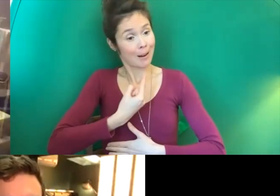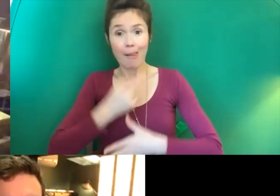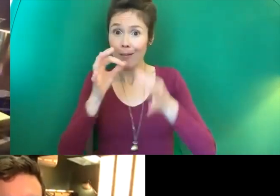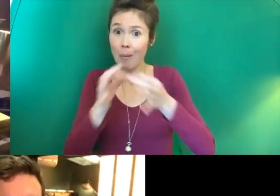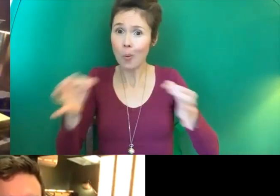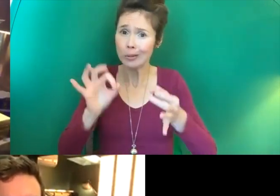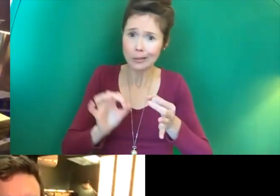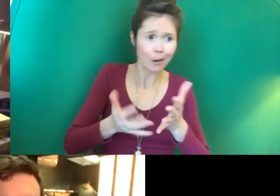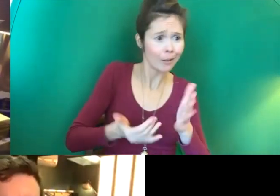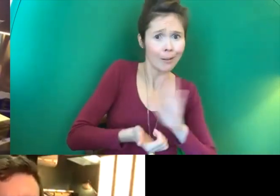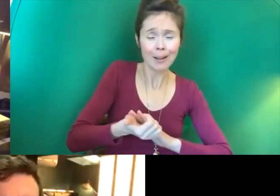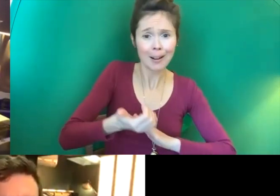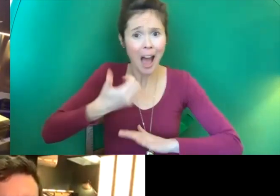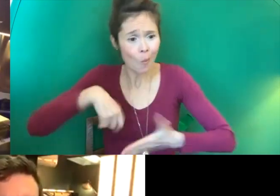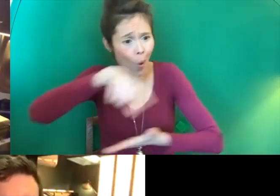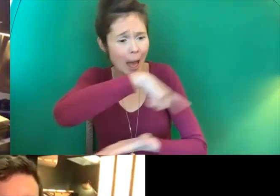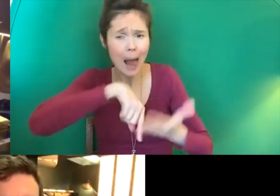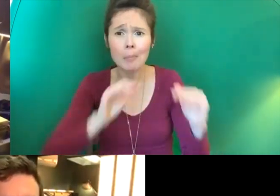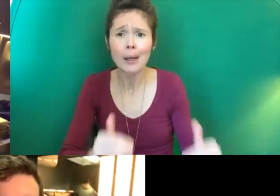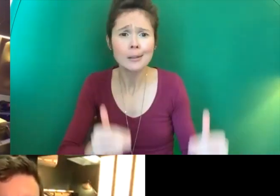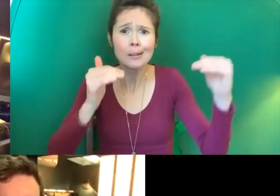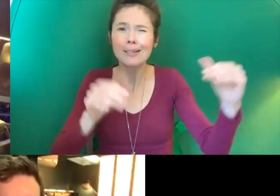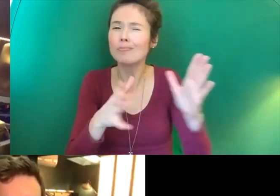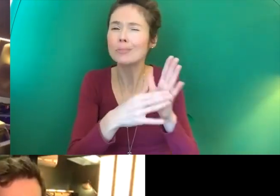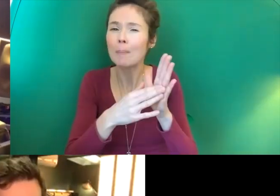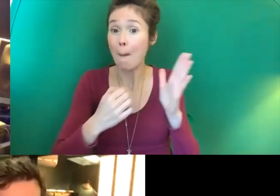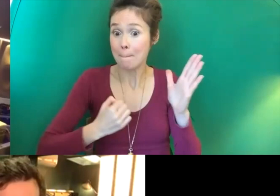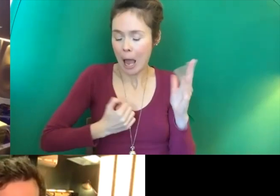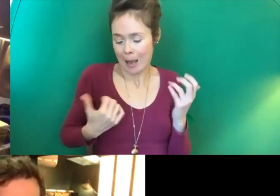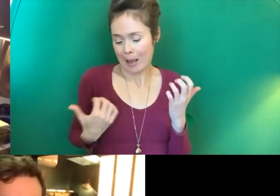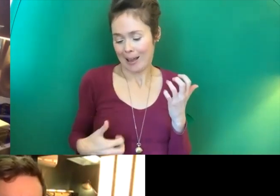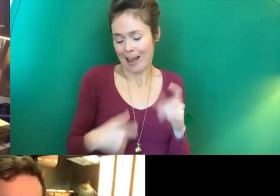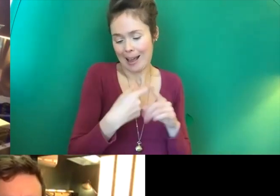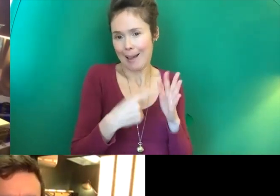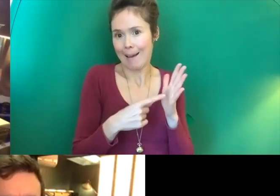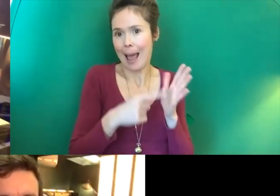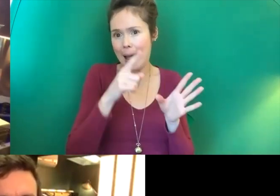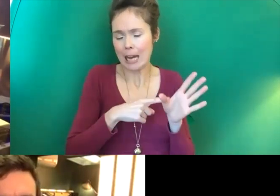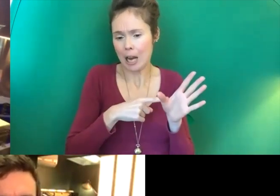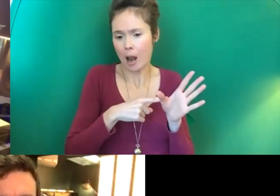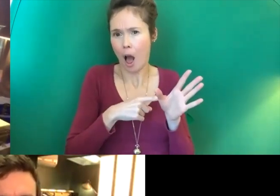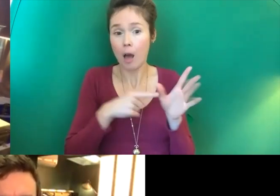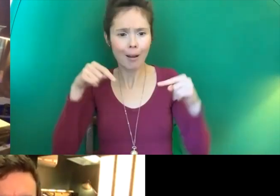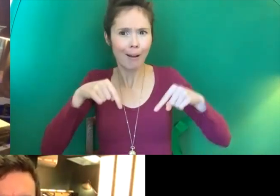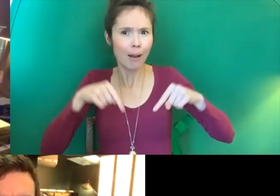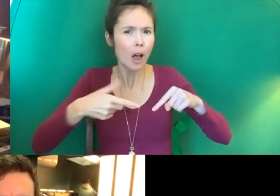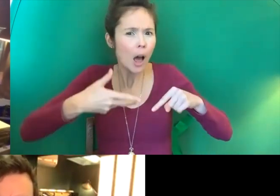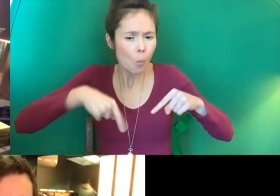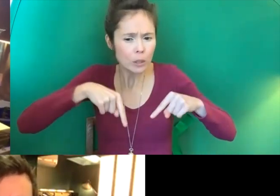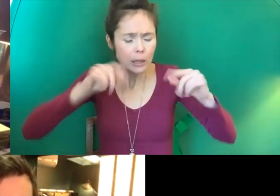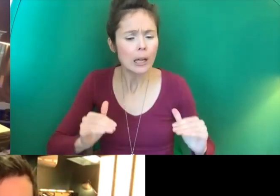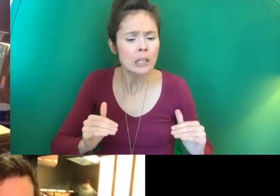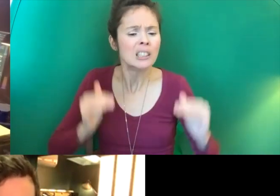worked hard on the sound of the Kellycaster and all the instruments. And I think that's why I went in the studio, was I couldn't do that at